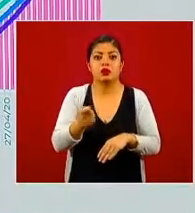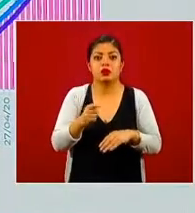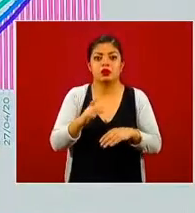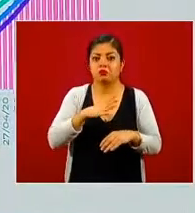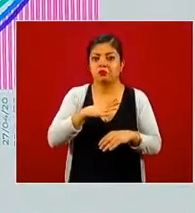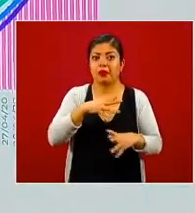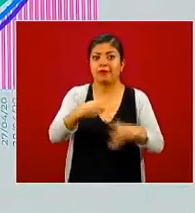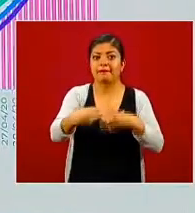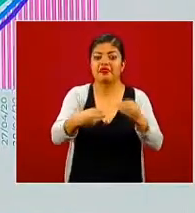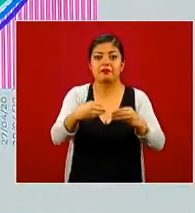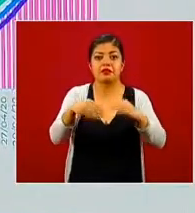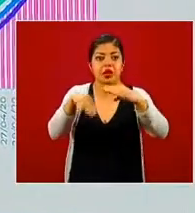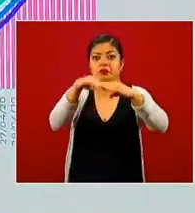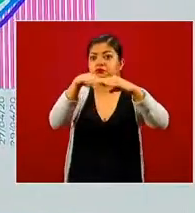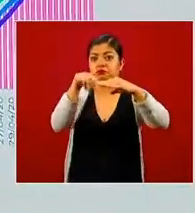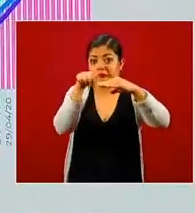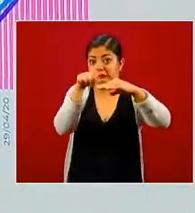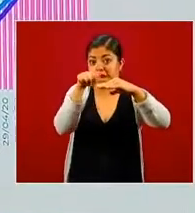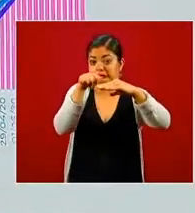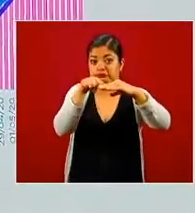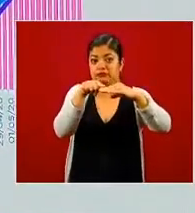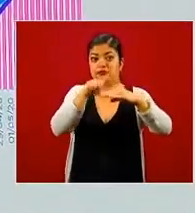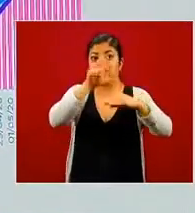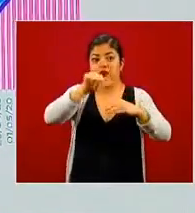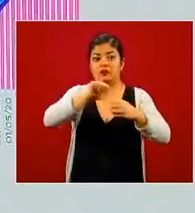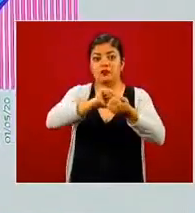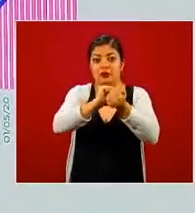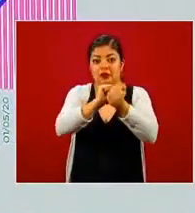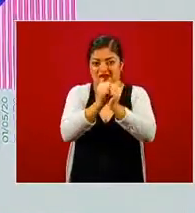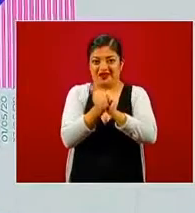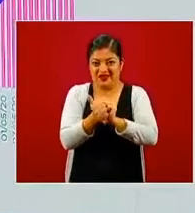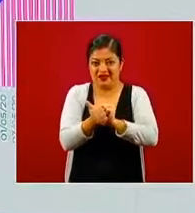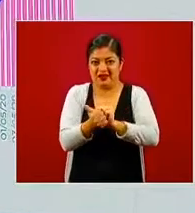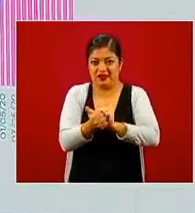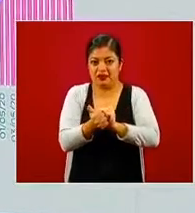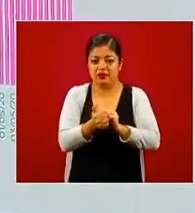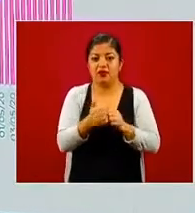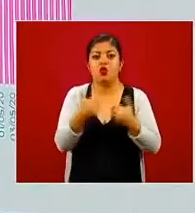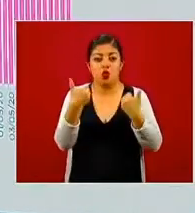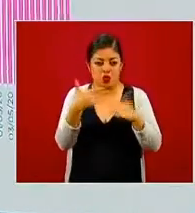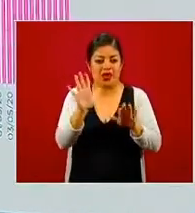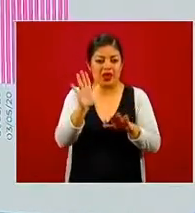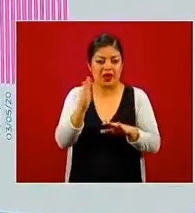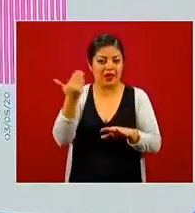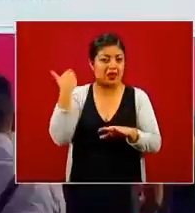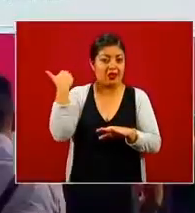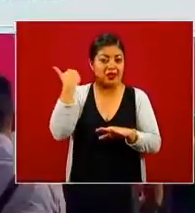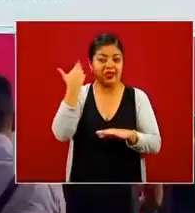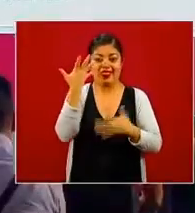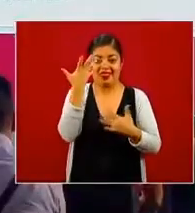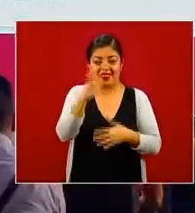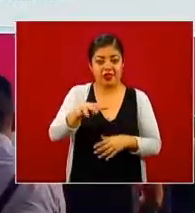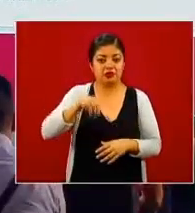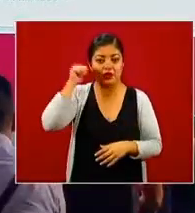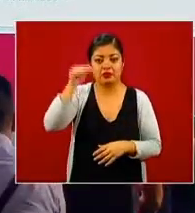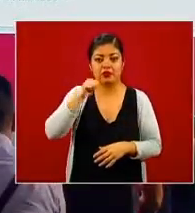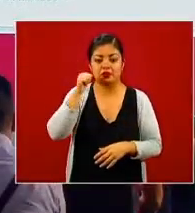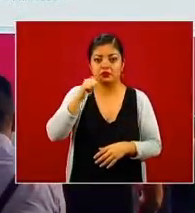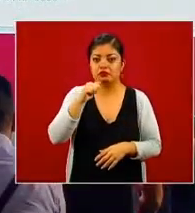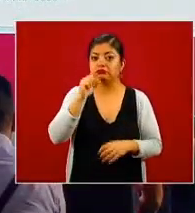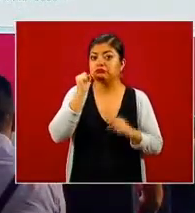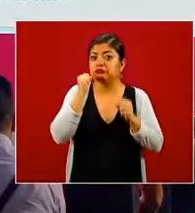go up anymore because the epi curve was at its highest point. And at that moment, which would have been April